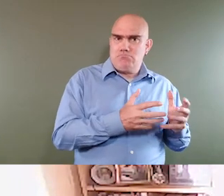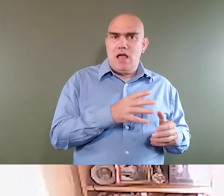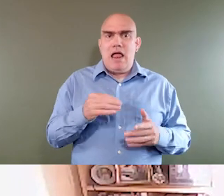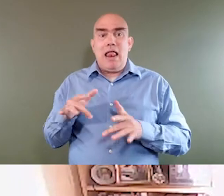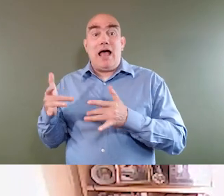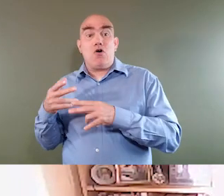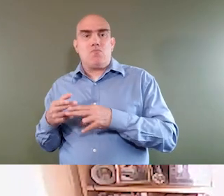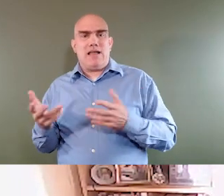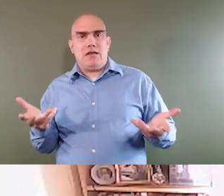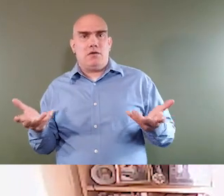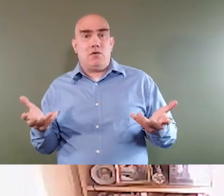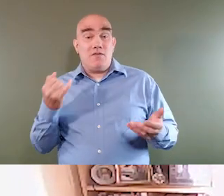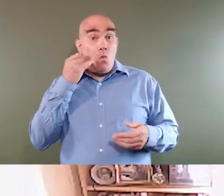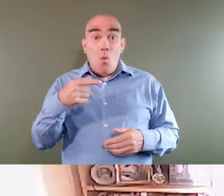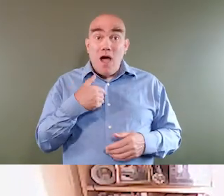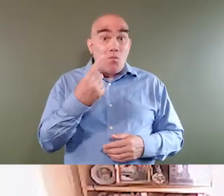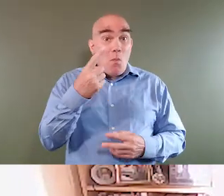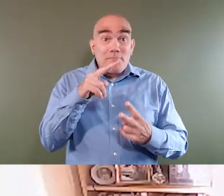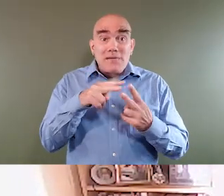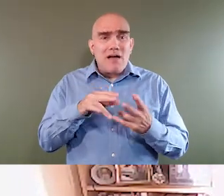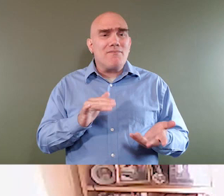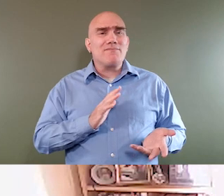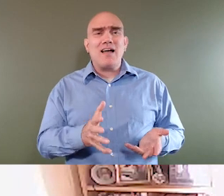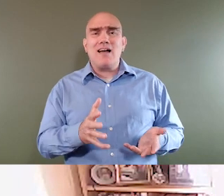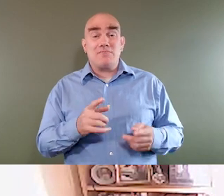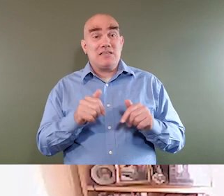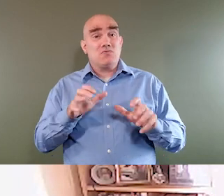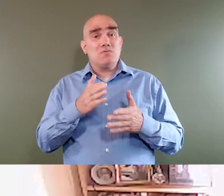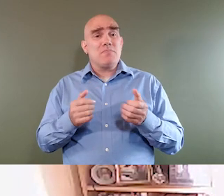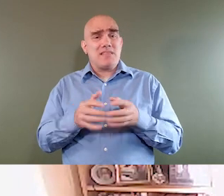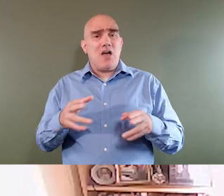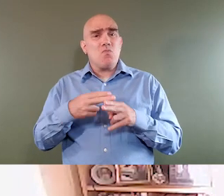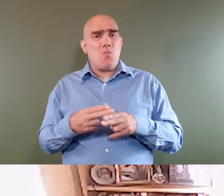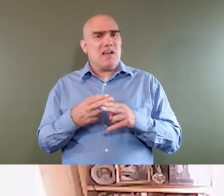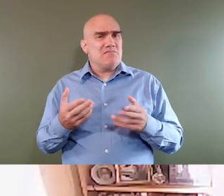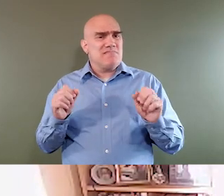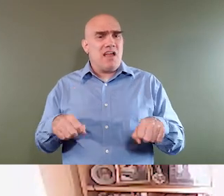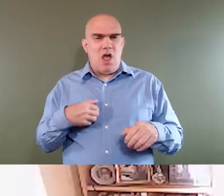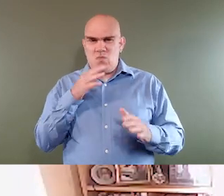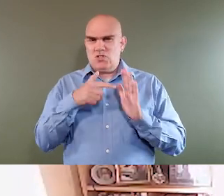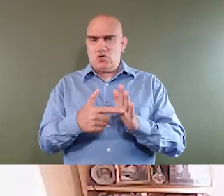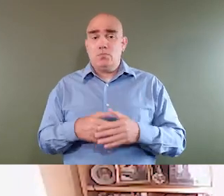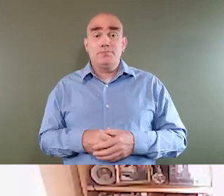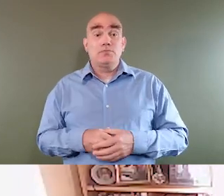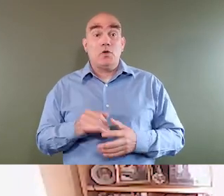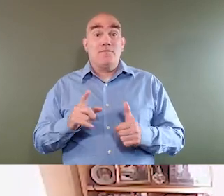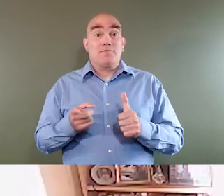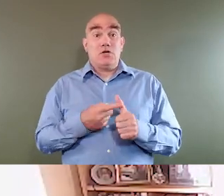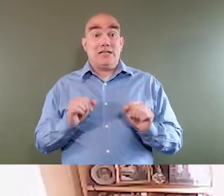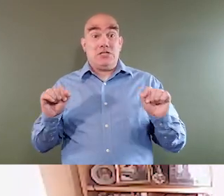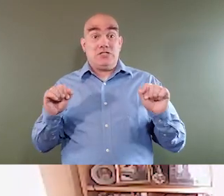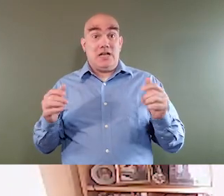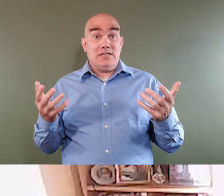that's totally fine. You can do some of these without the weights also, which I'll be showing you. Okay, so that first exercise is going to be a